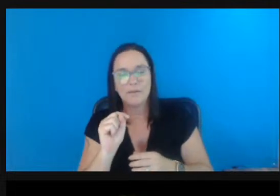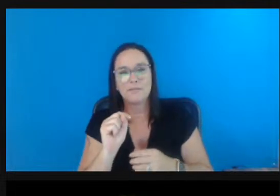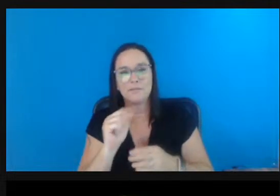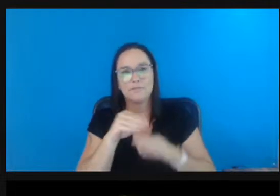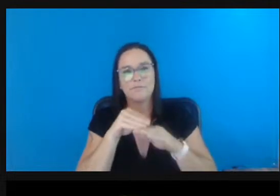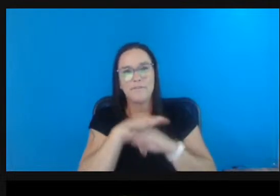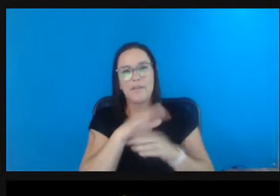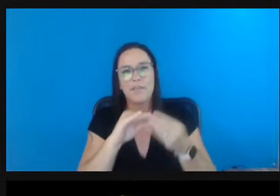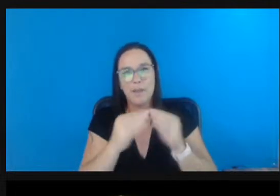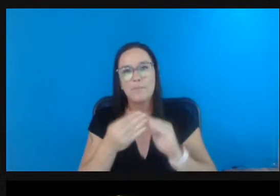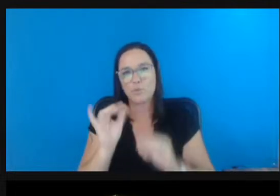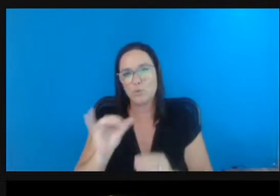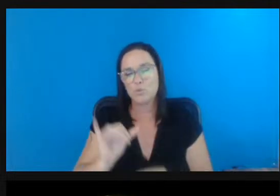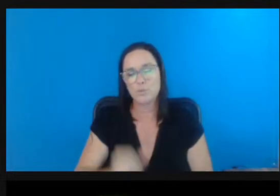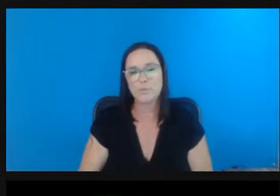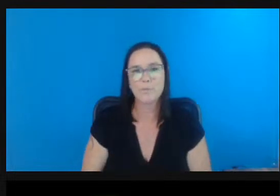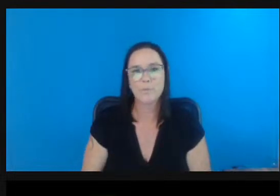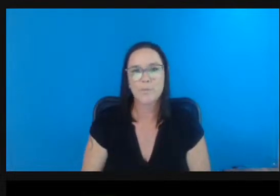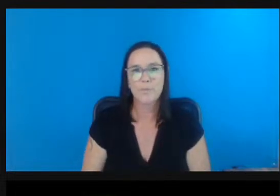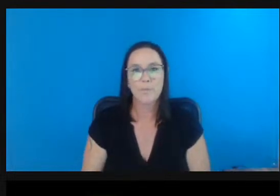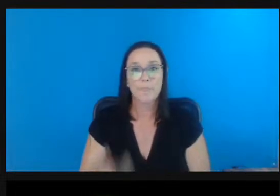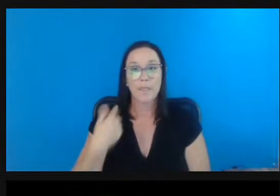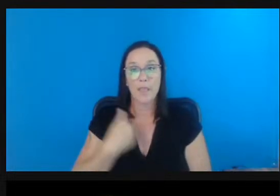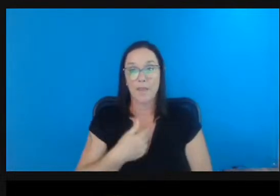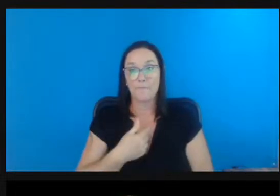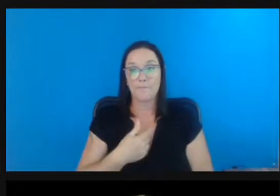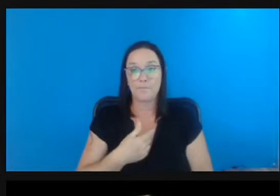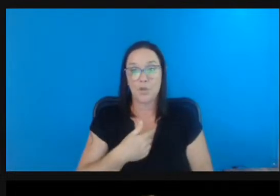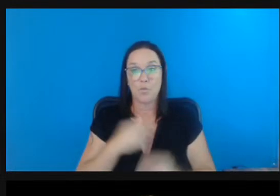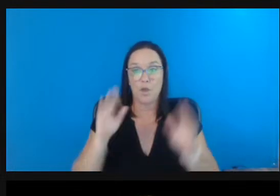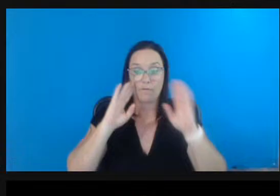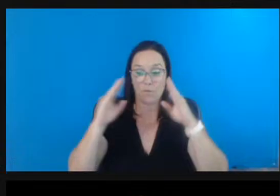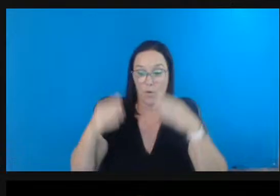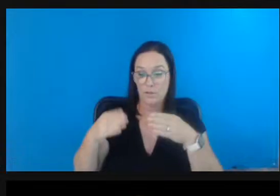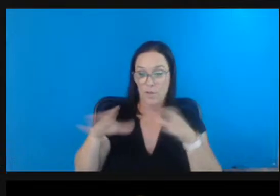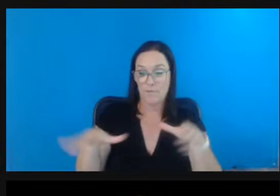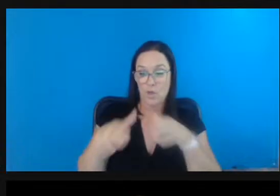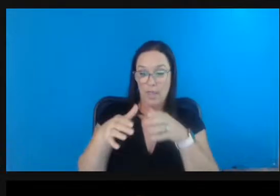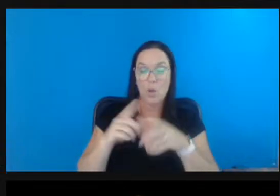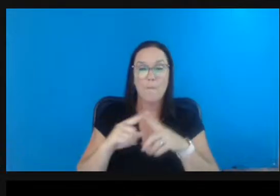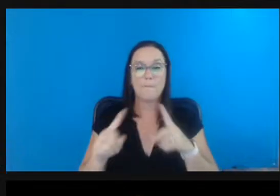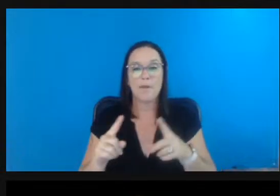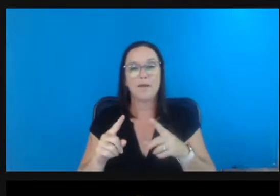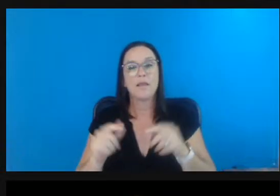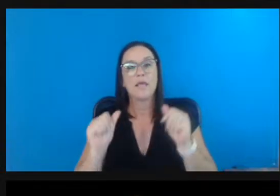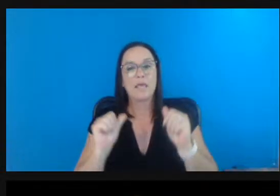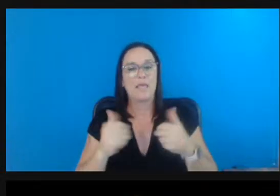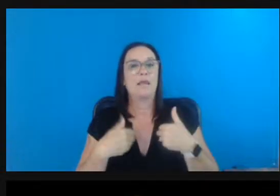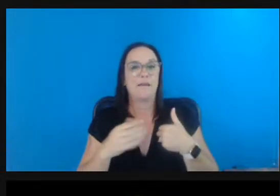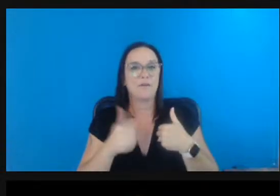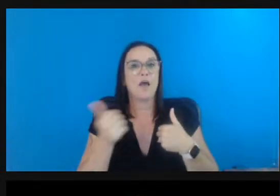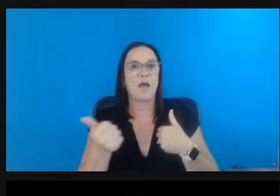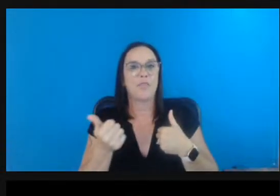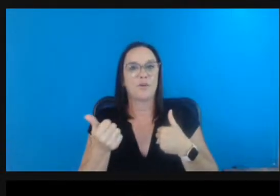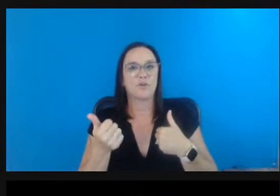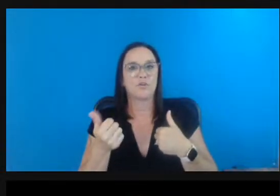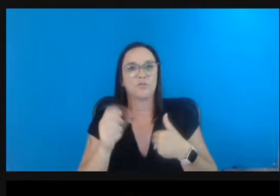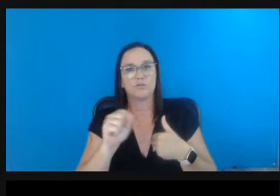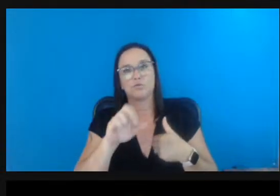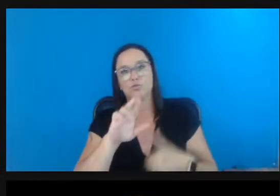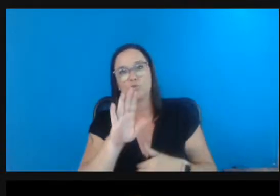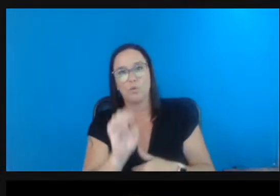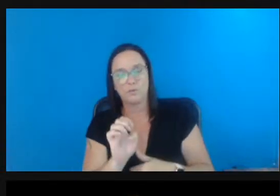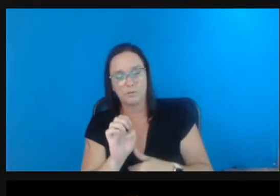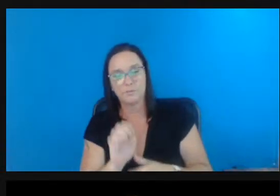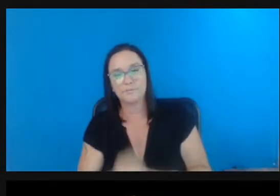affect that kind of thing. So we're using the volcano for the most part, but there can be other sources as well, which is why it's good to look once in a while at what else might be popping up